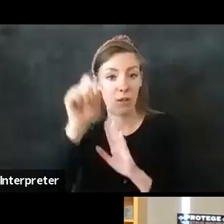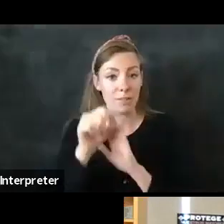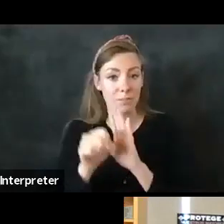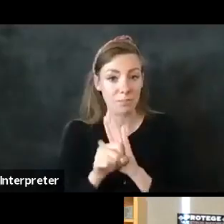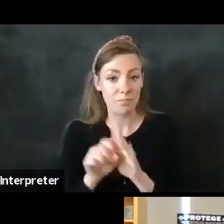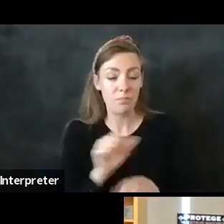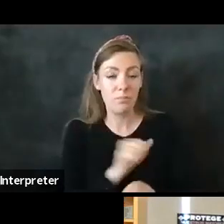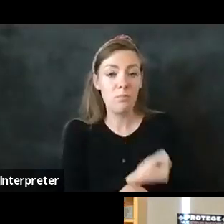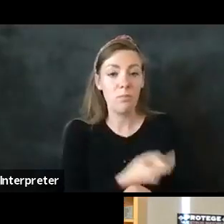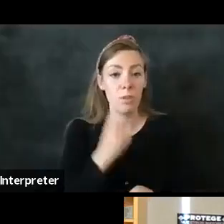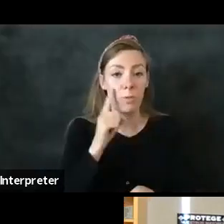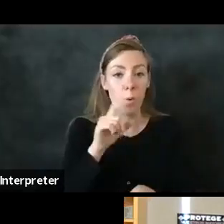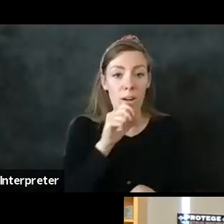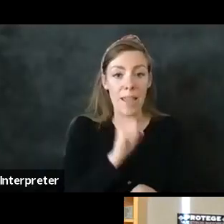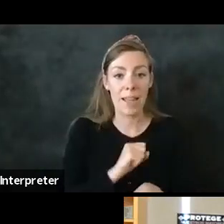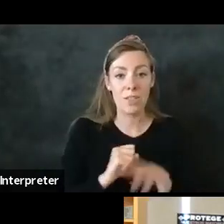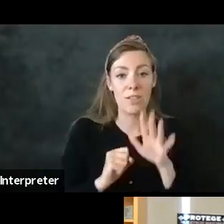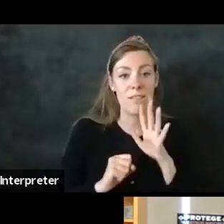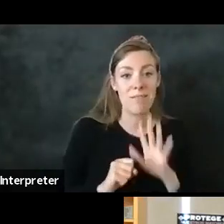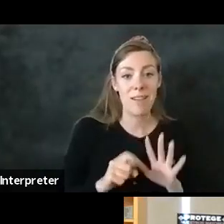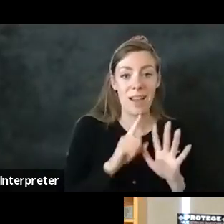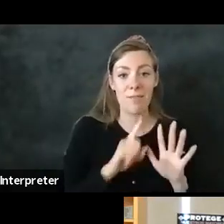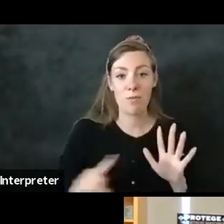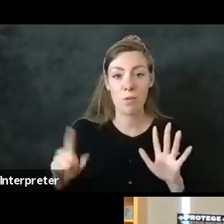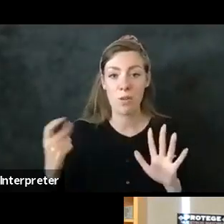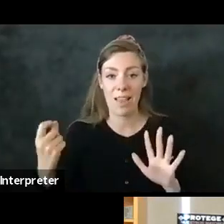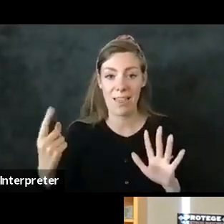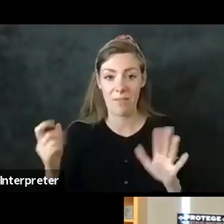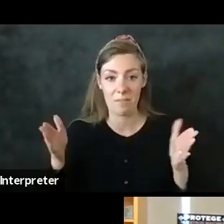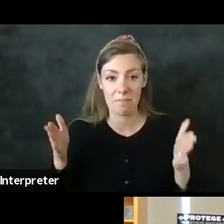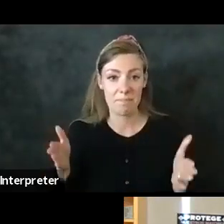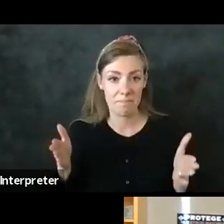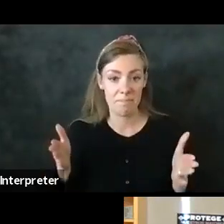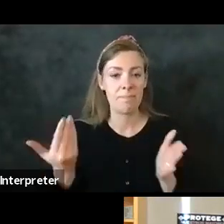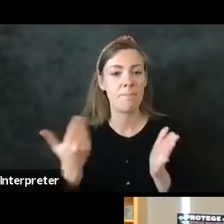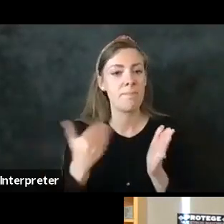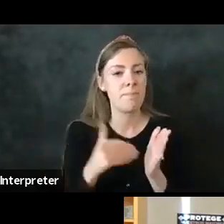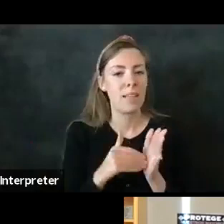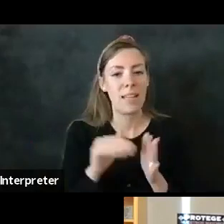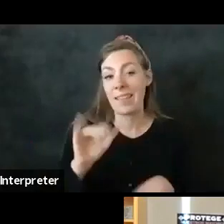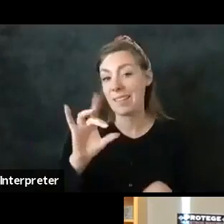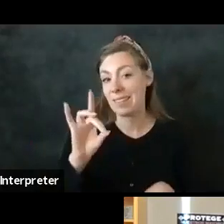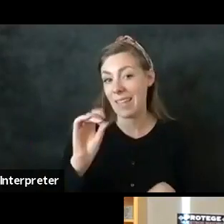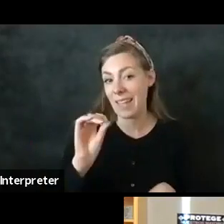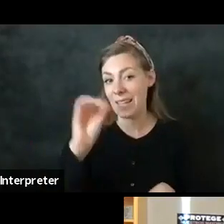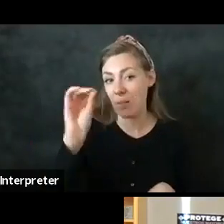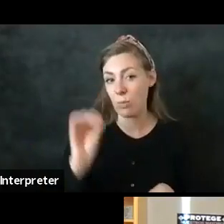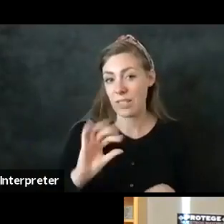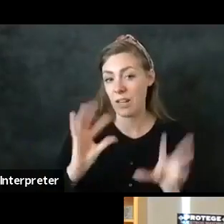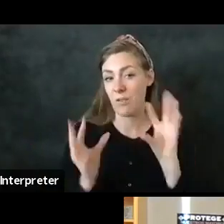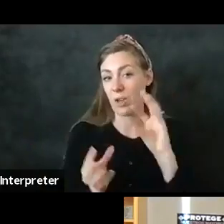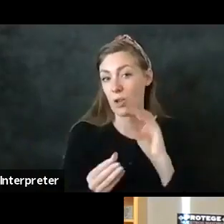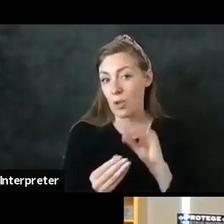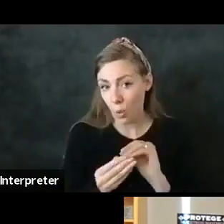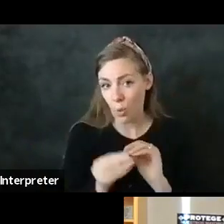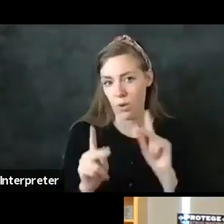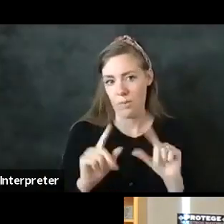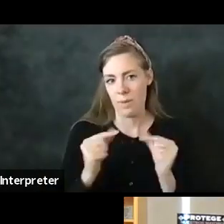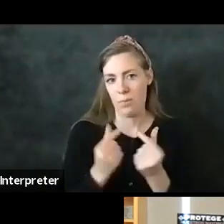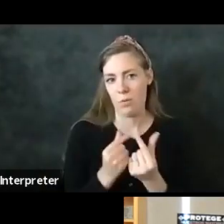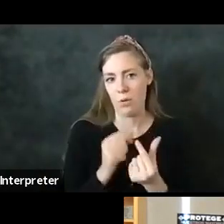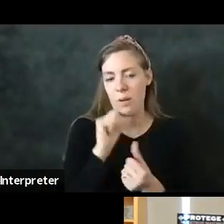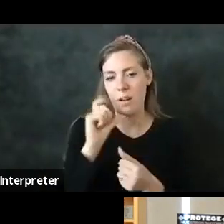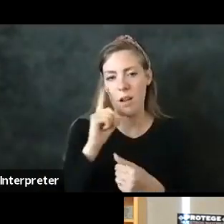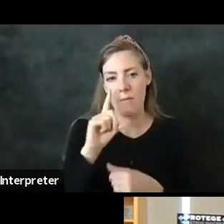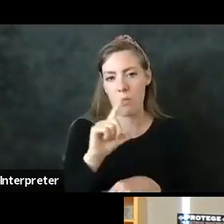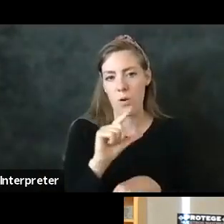5 to 11-year-old age group. Again, I want to note that's 80% of our total population, not our